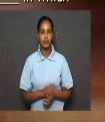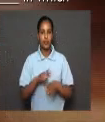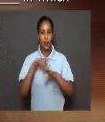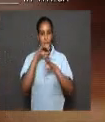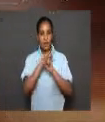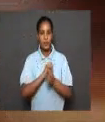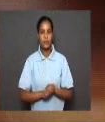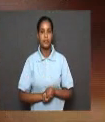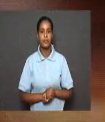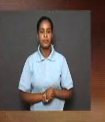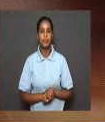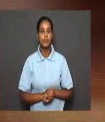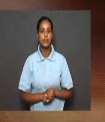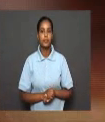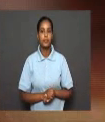Time's up!